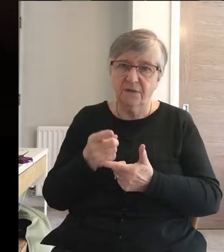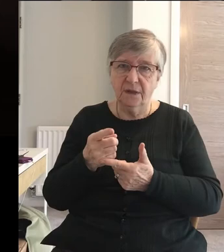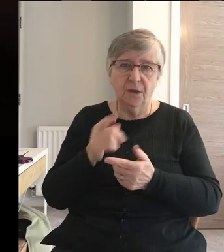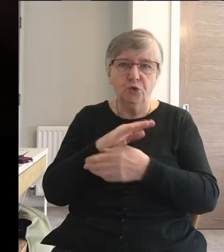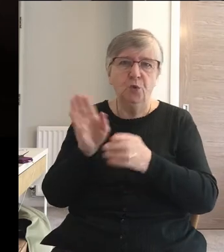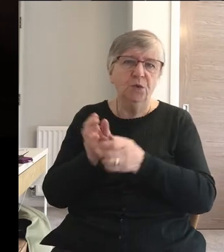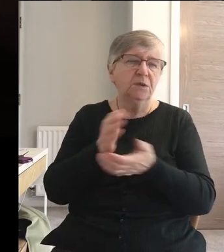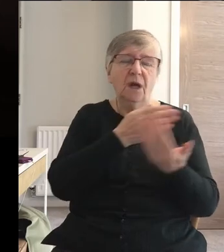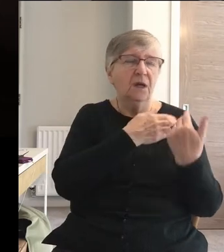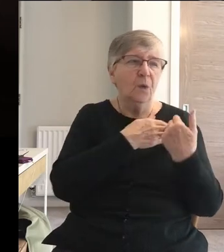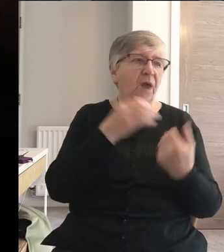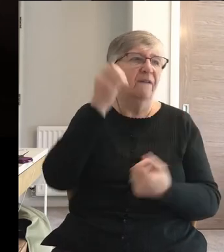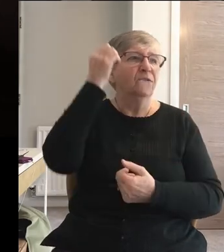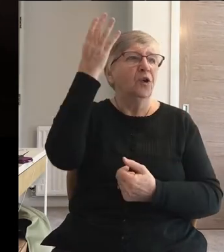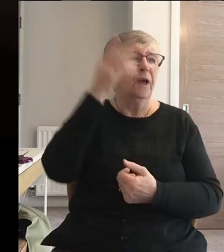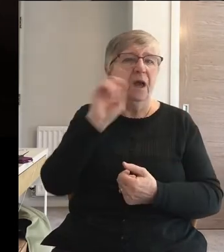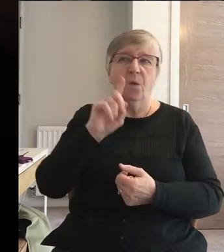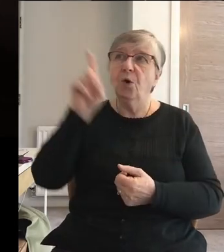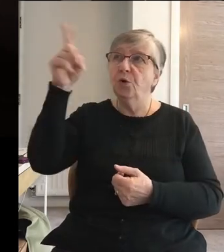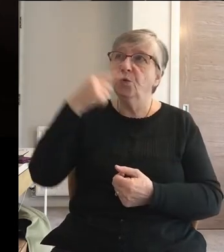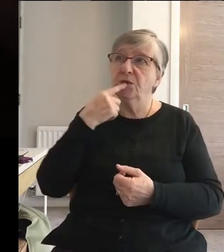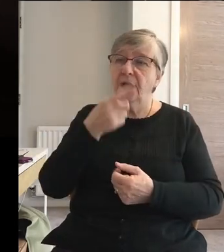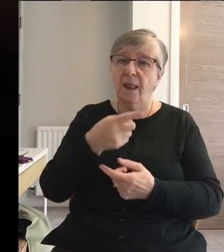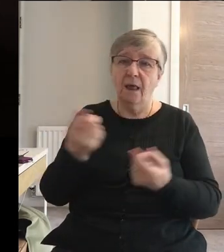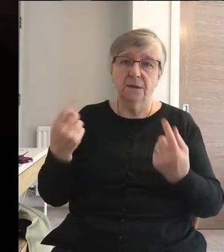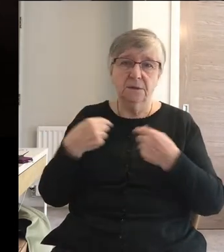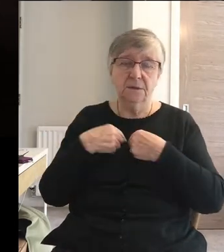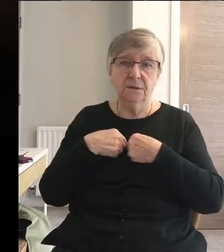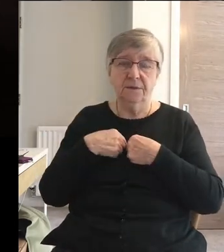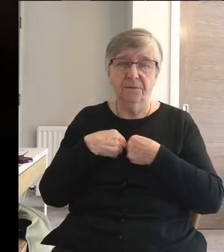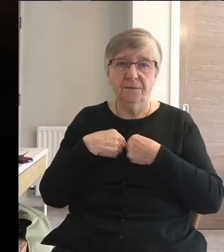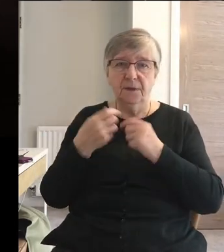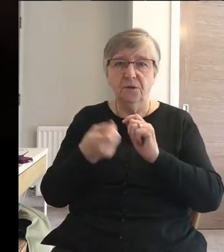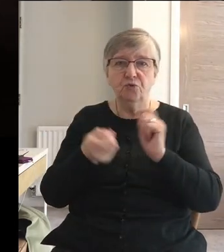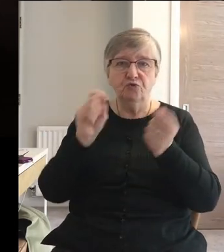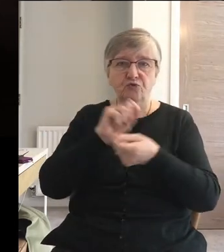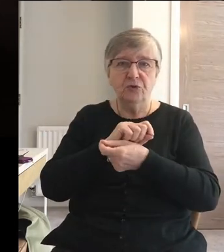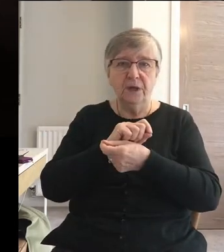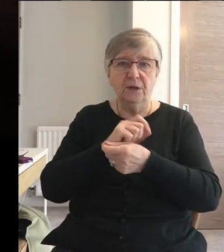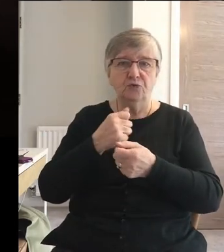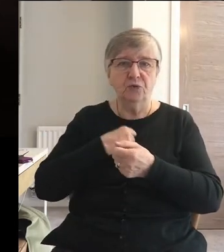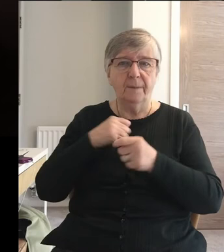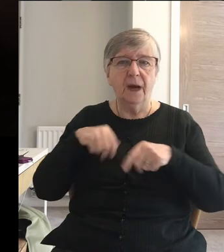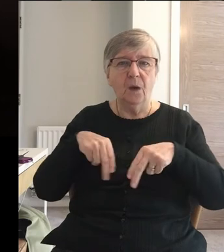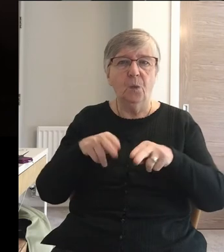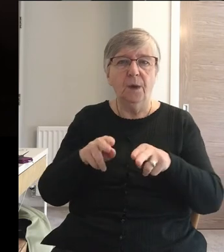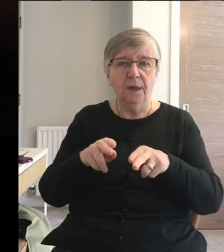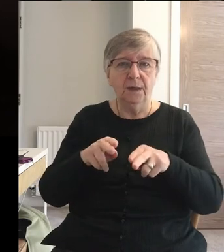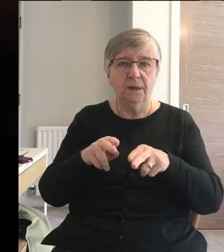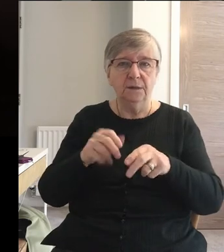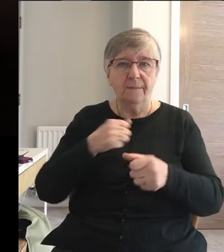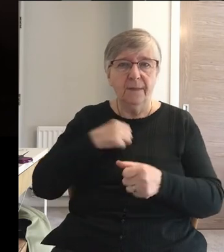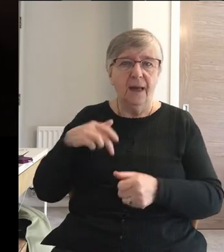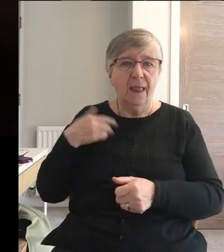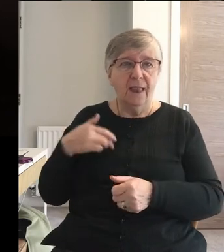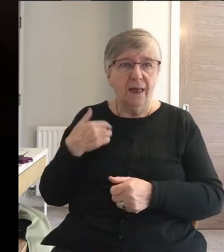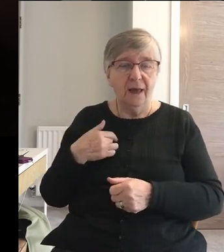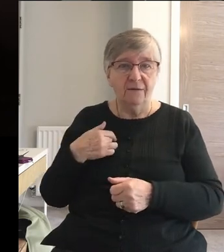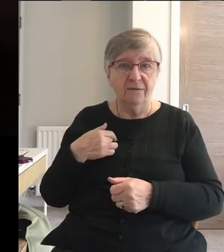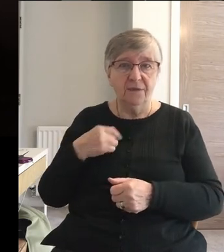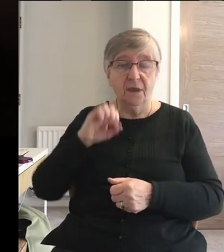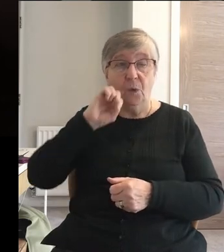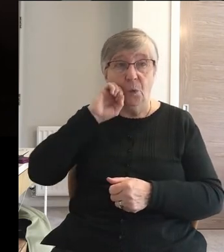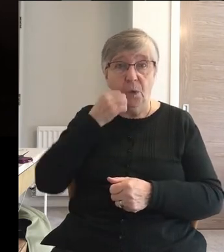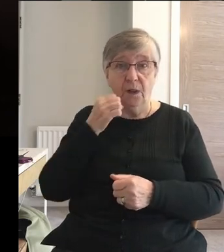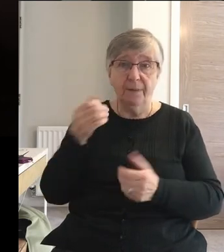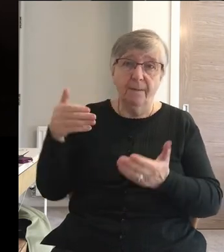and not to turn away forgetting what it says to us, but to changing our ways and our lifestyle, that it might be more